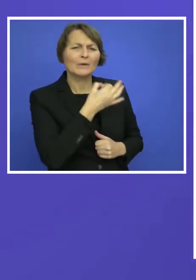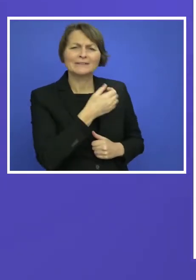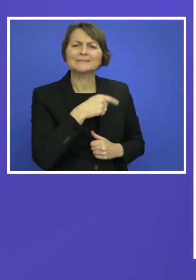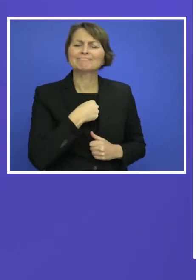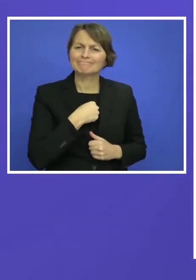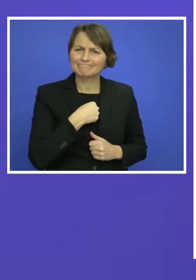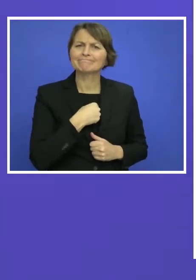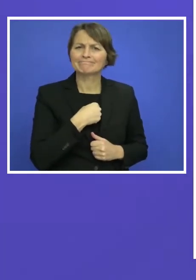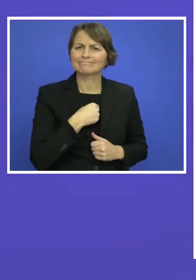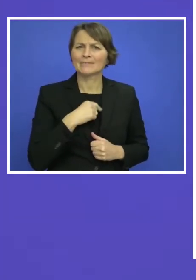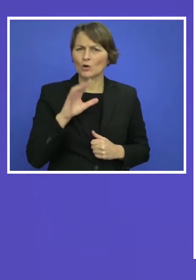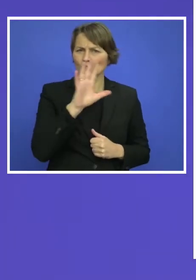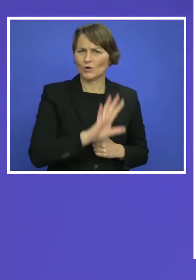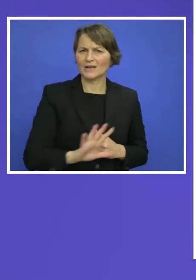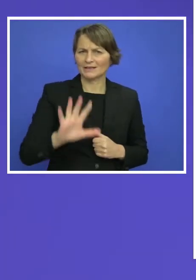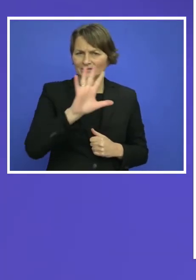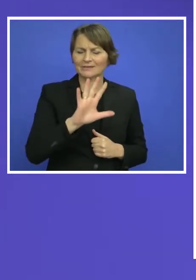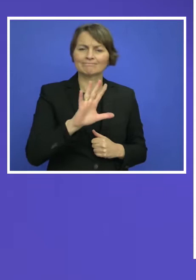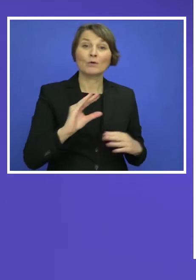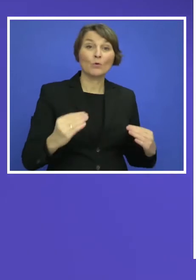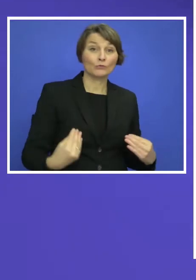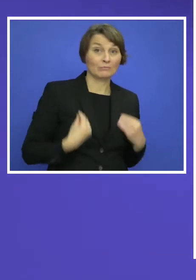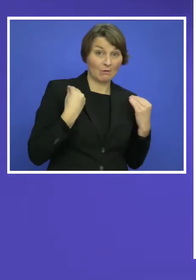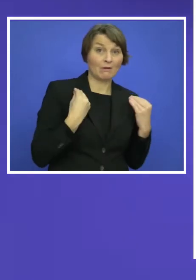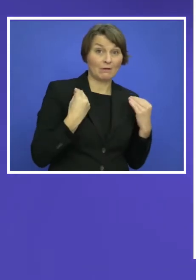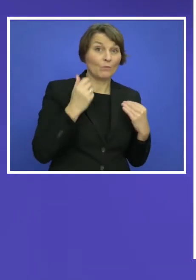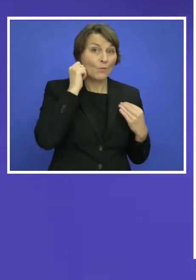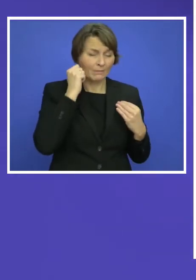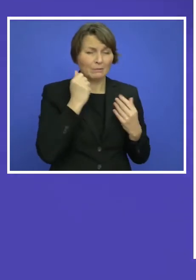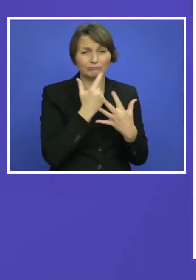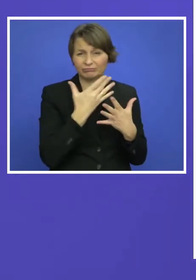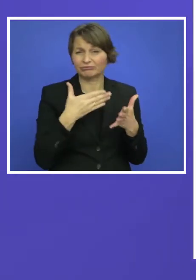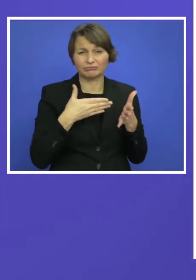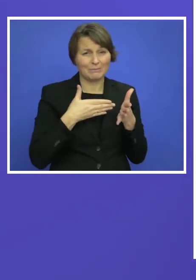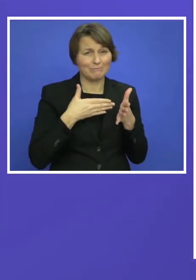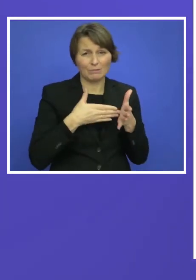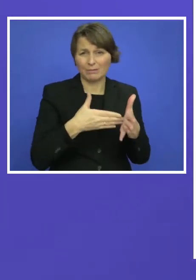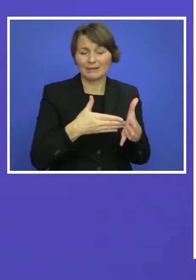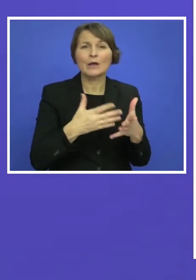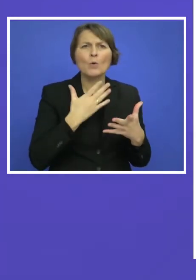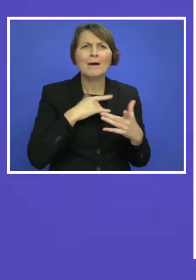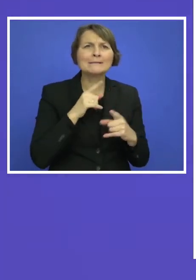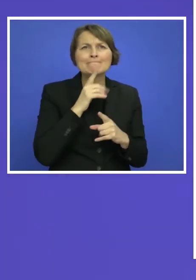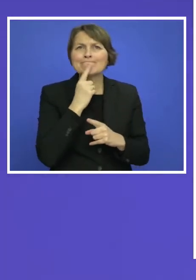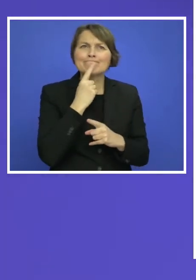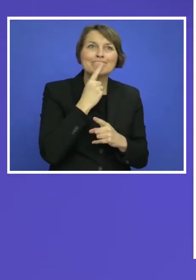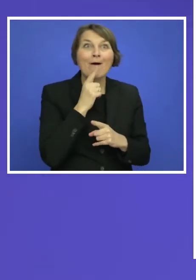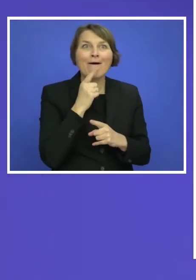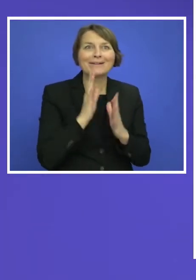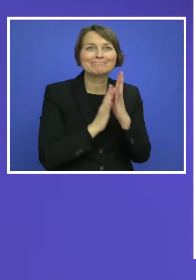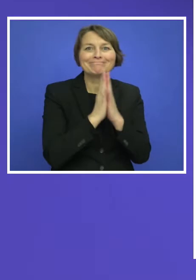young women have different difficulties toward their aspiration to follow a career